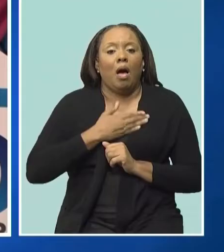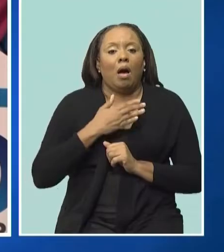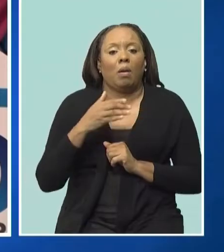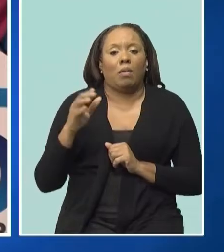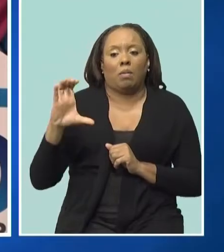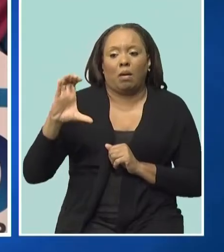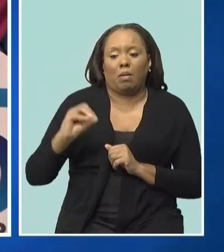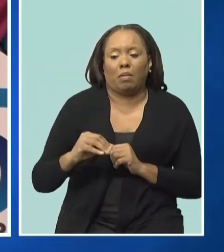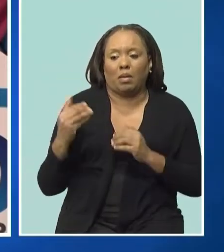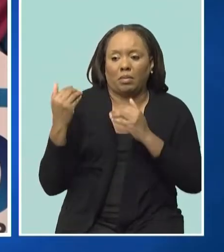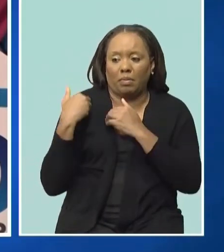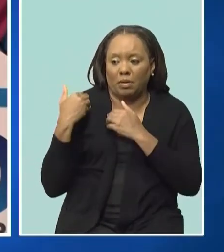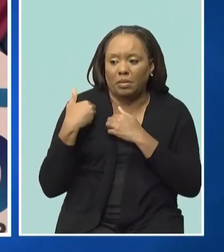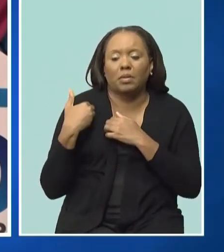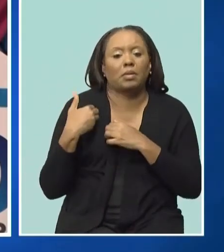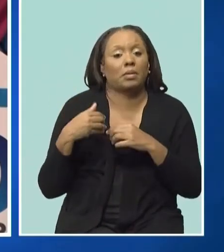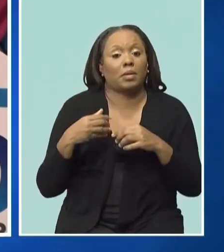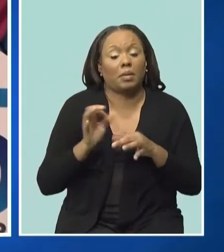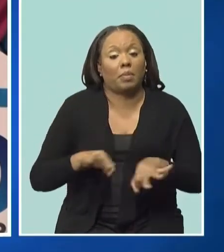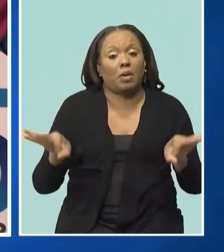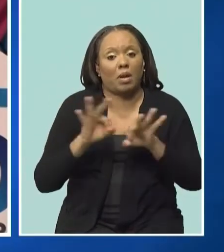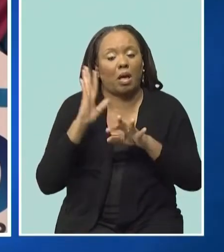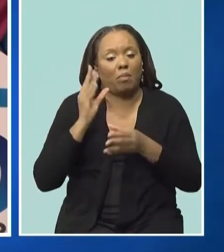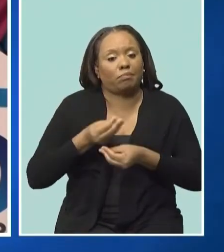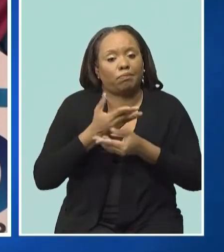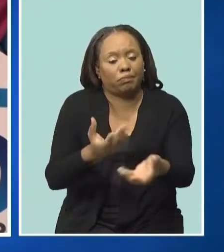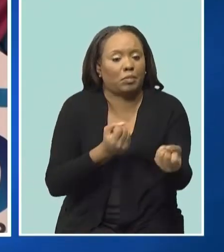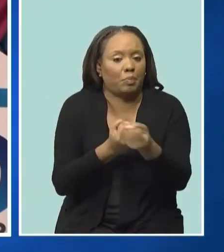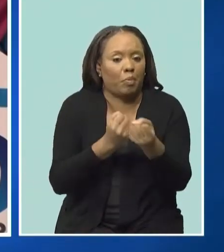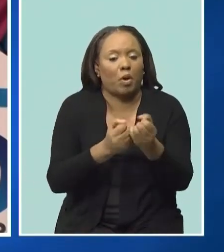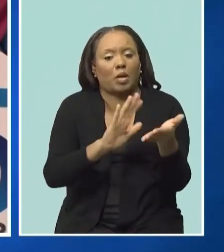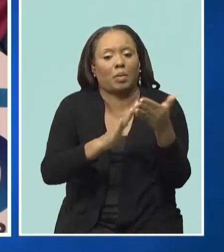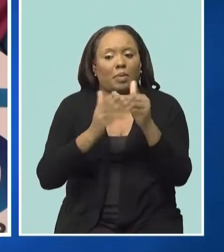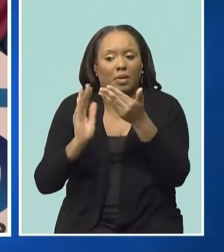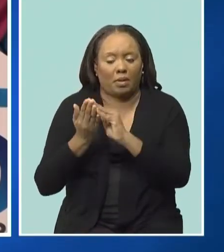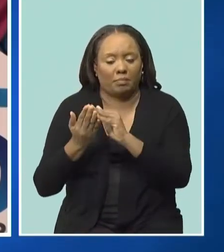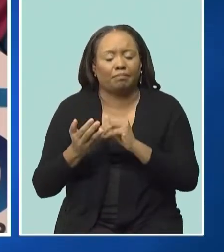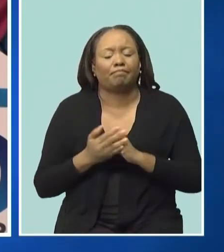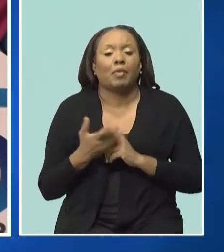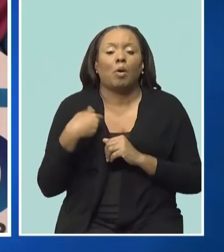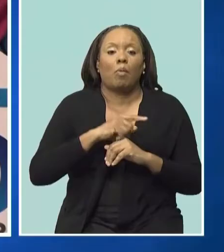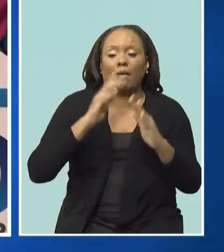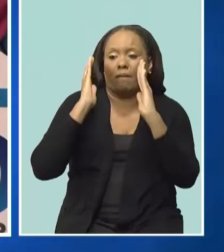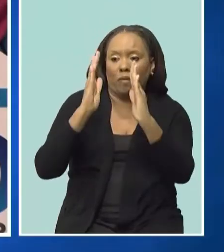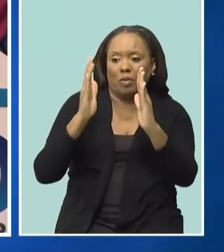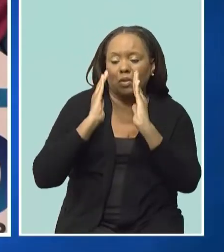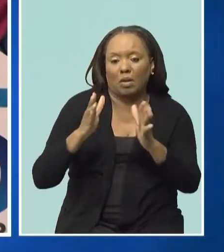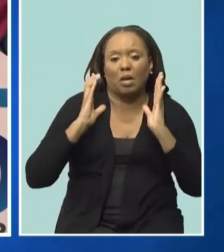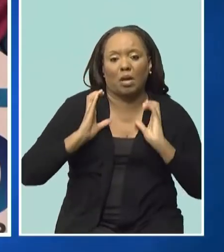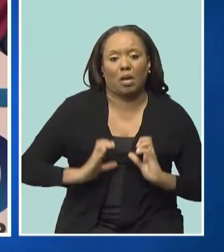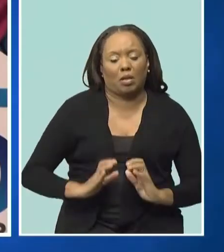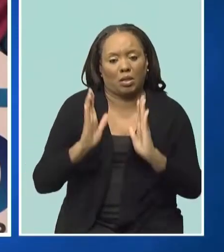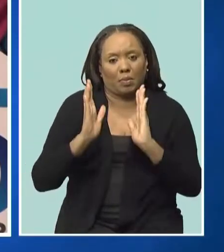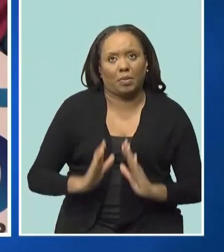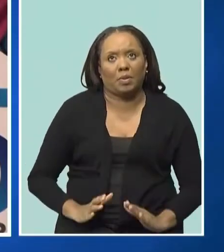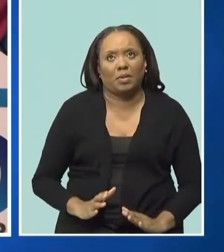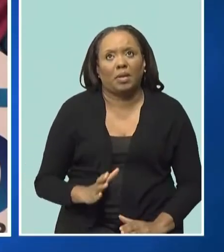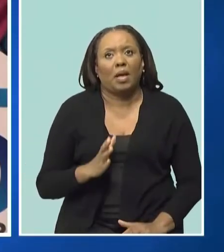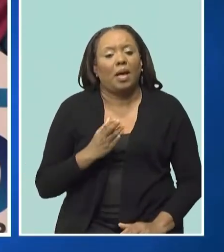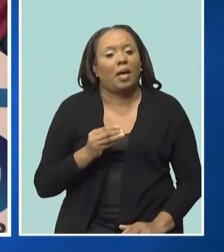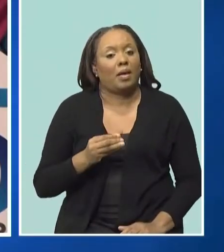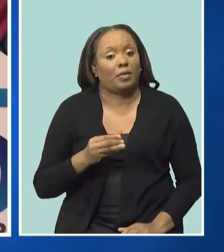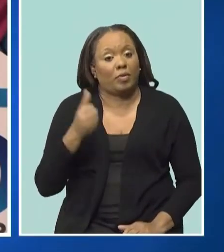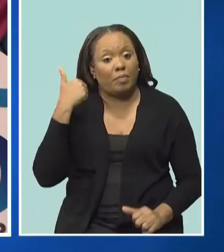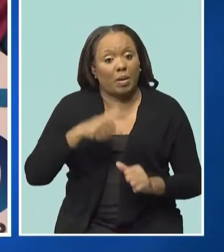seriously and give back to the community in which we serve. We are a customer-focused company, and our slogan, always there when you need